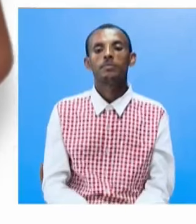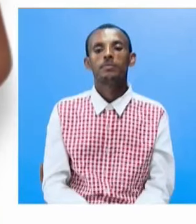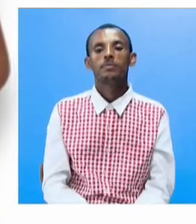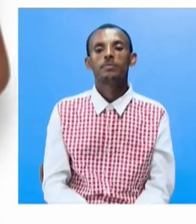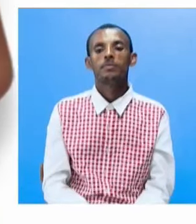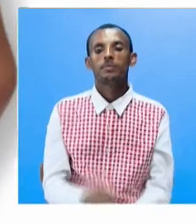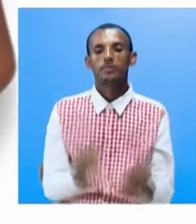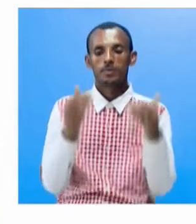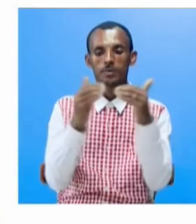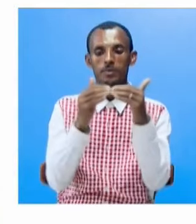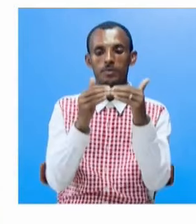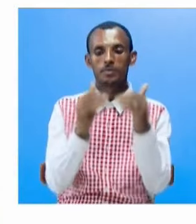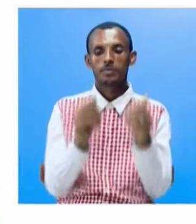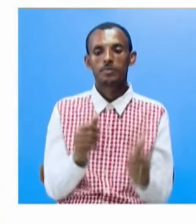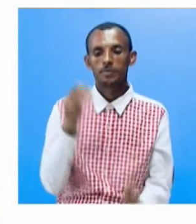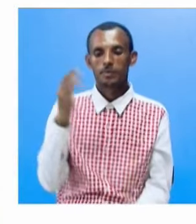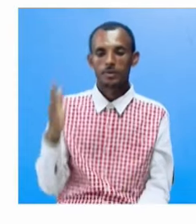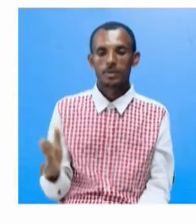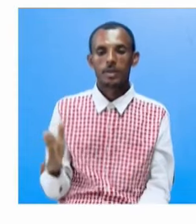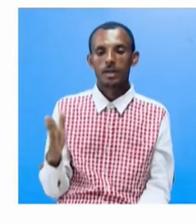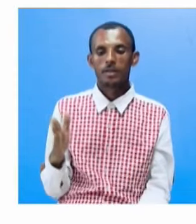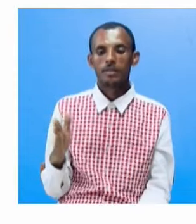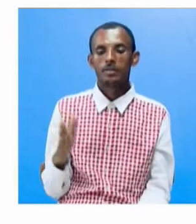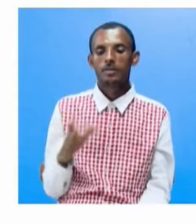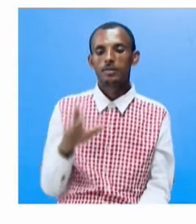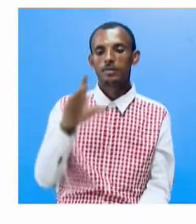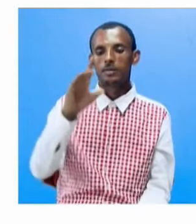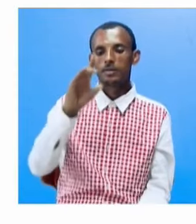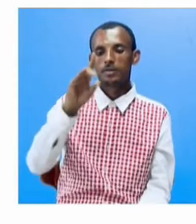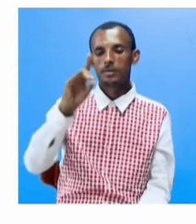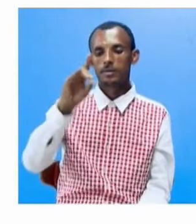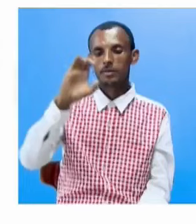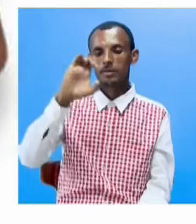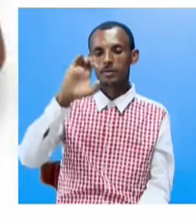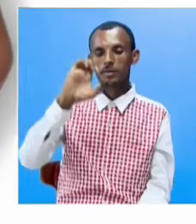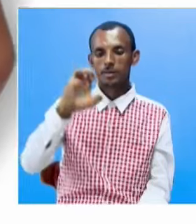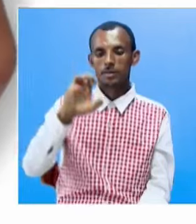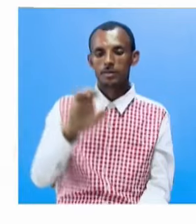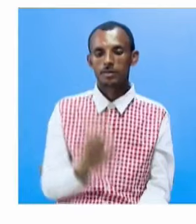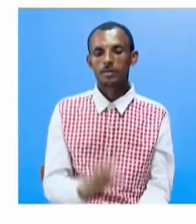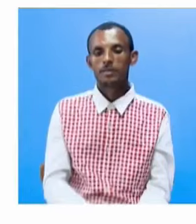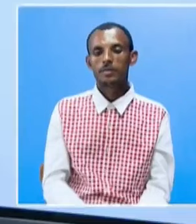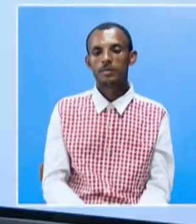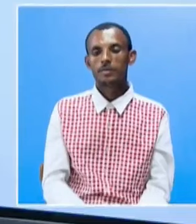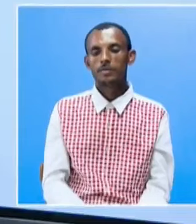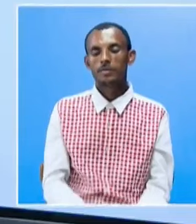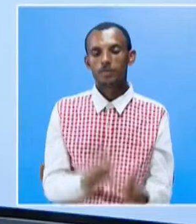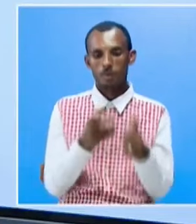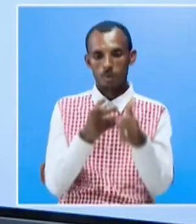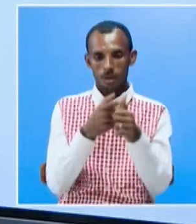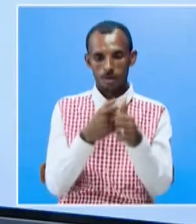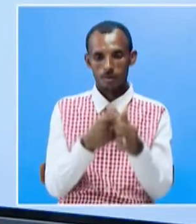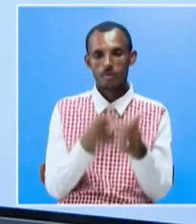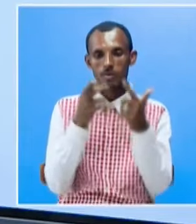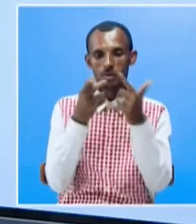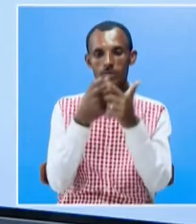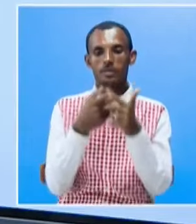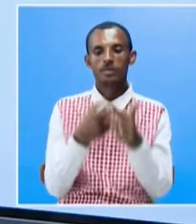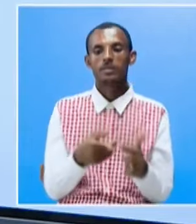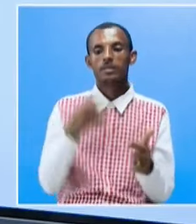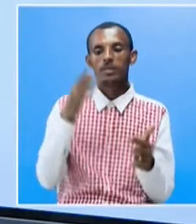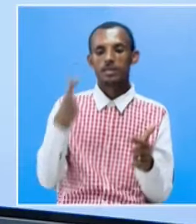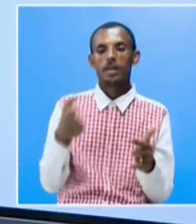is congruent to side AB must be congruent to side DE, and